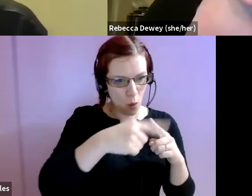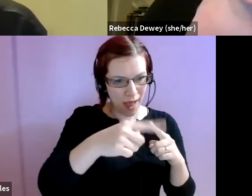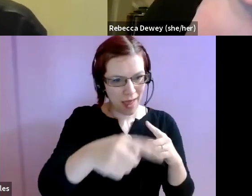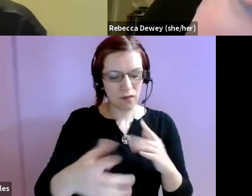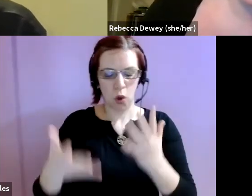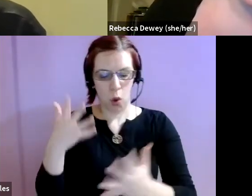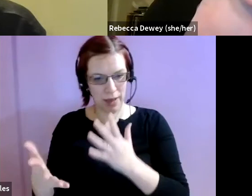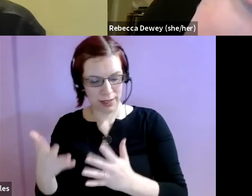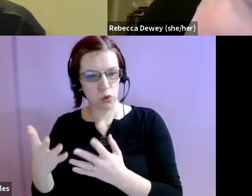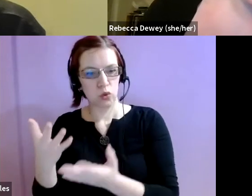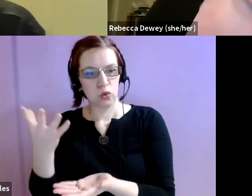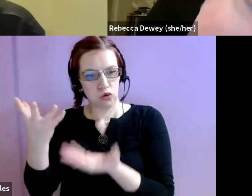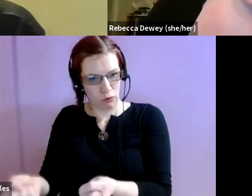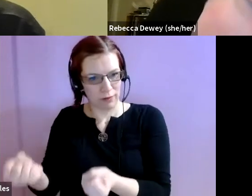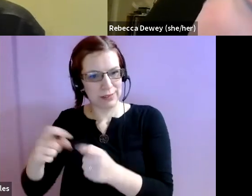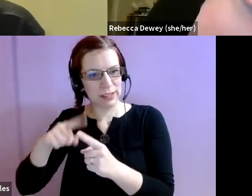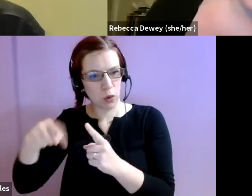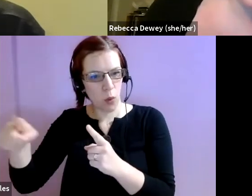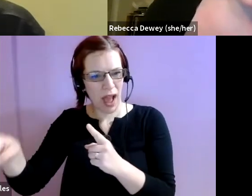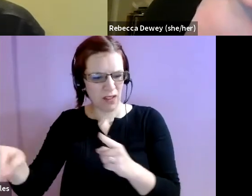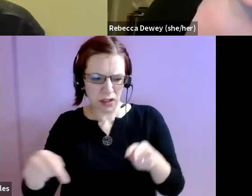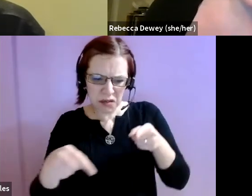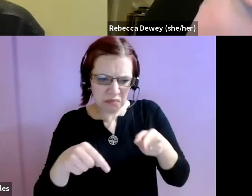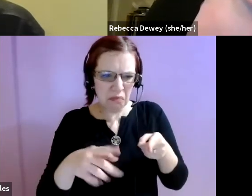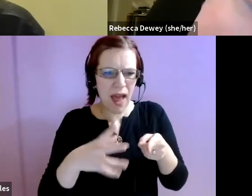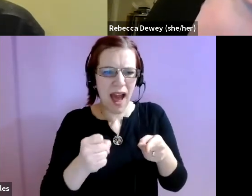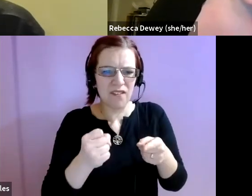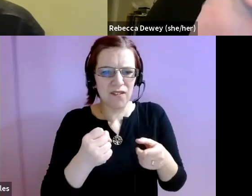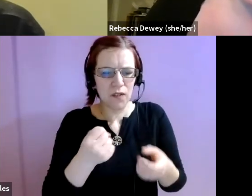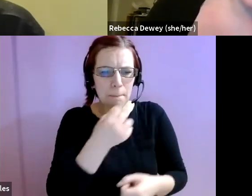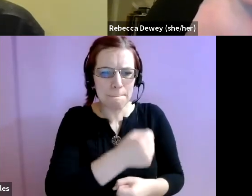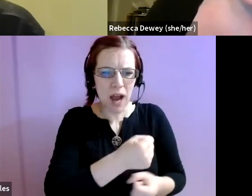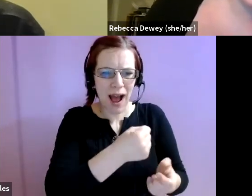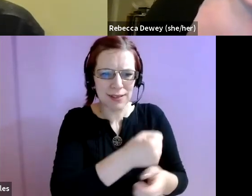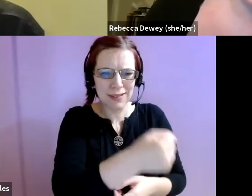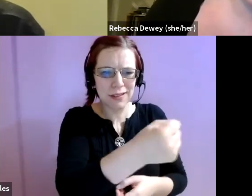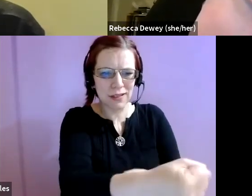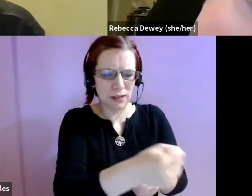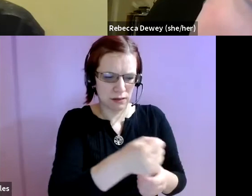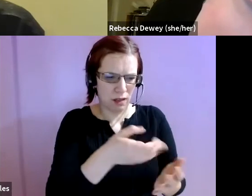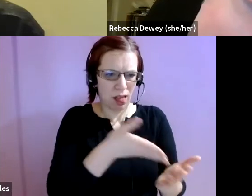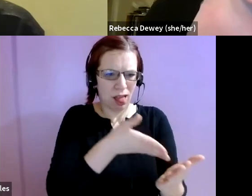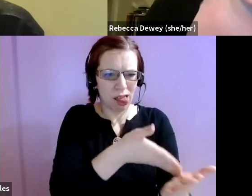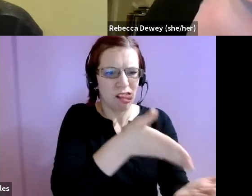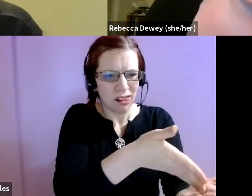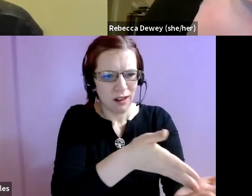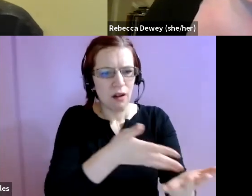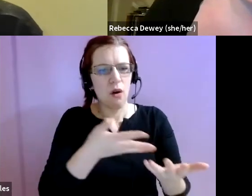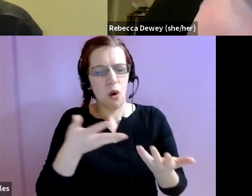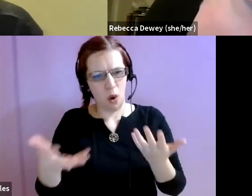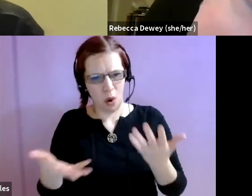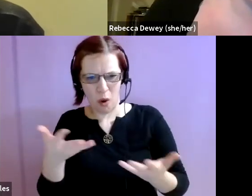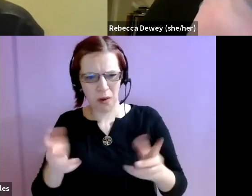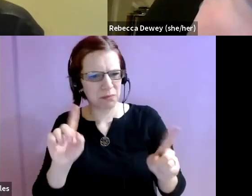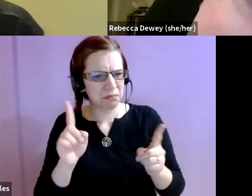get slowed down by intervening mass, or does the gamma ray propagation get influenced by gravity wave